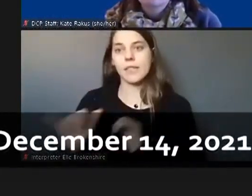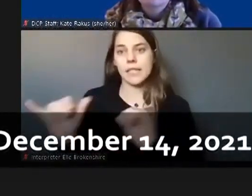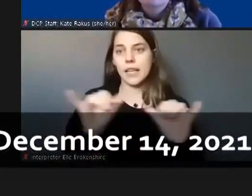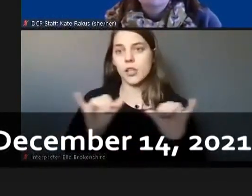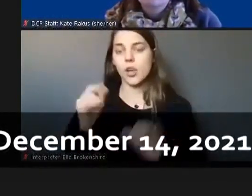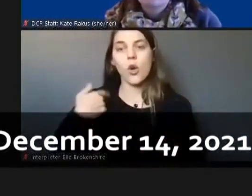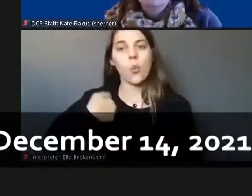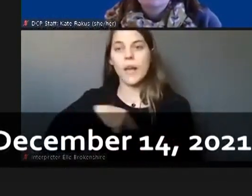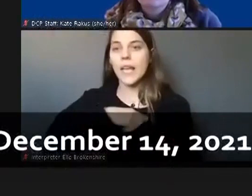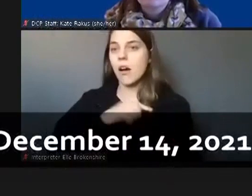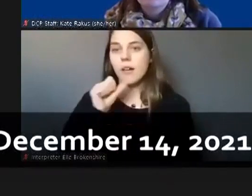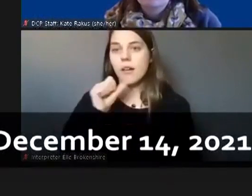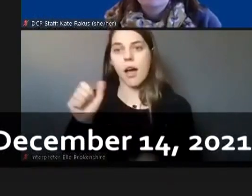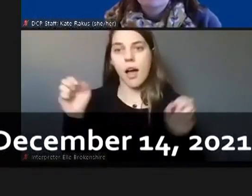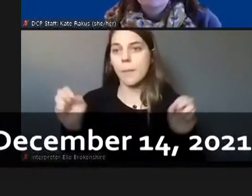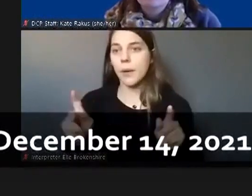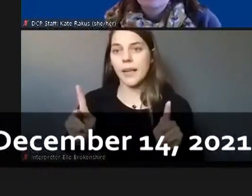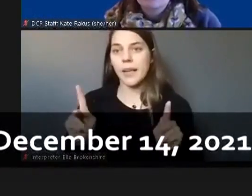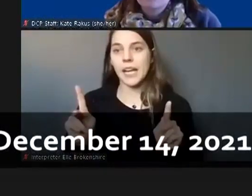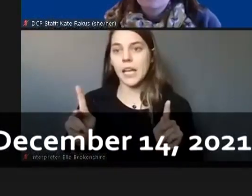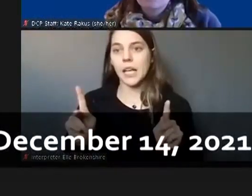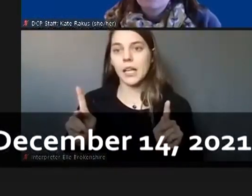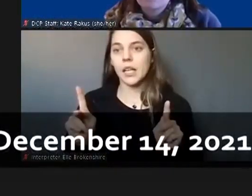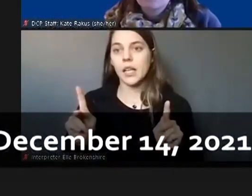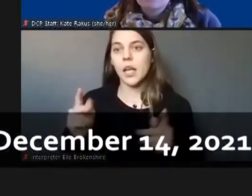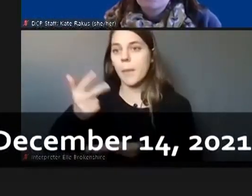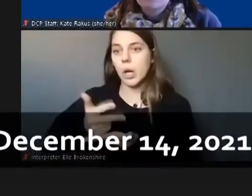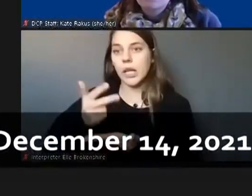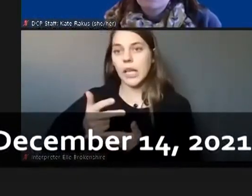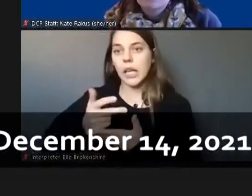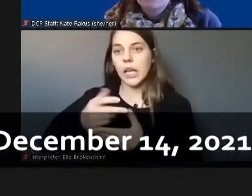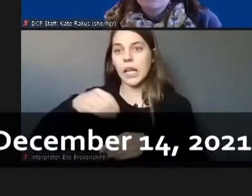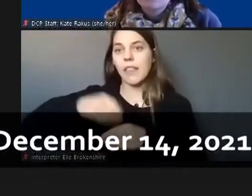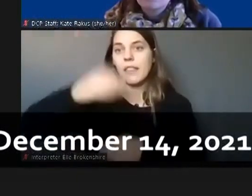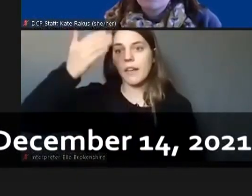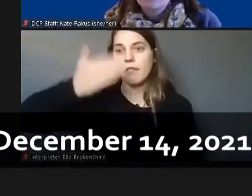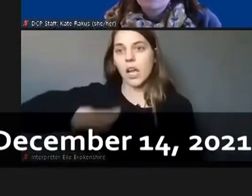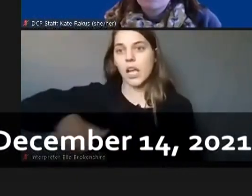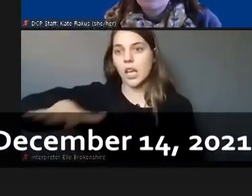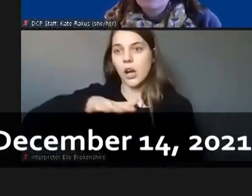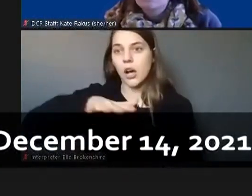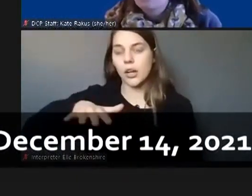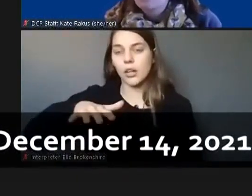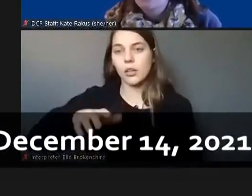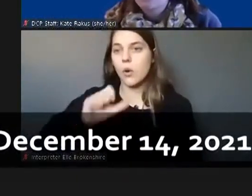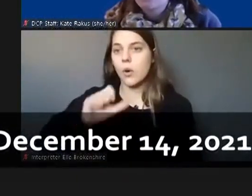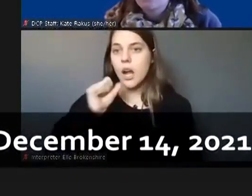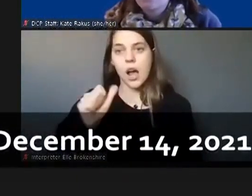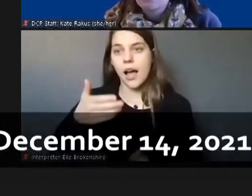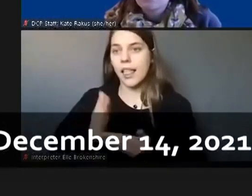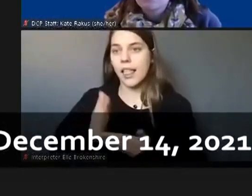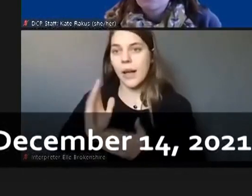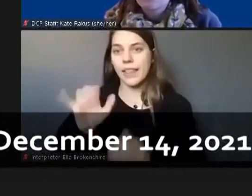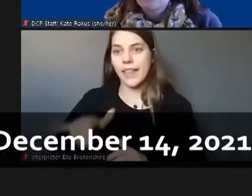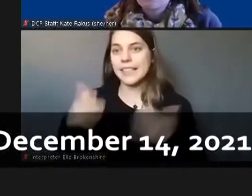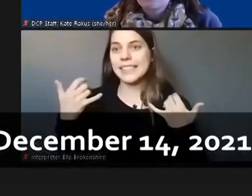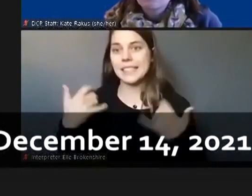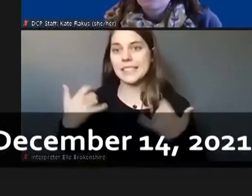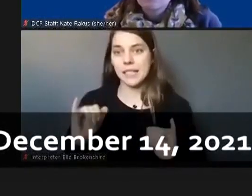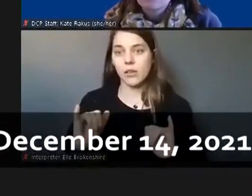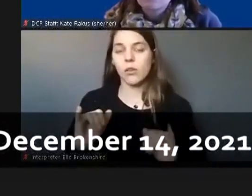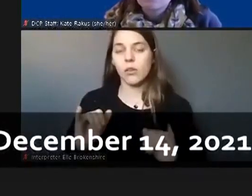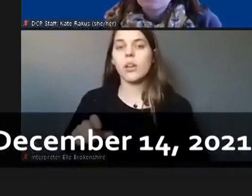we're not changing anything to allow parking in front yards under this new amendment. And so the other